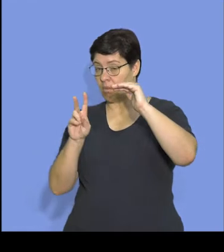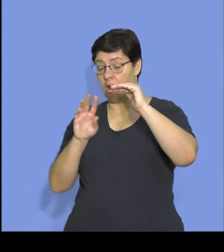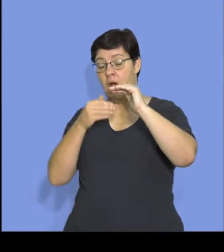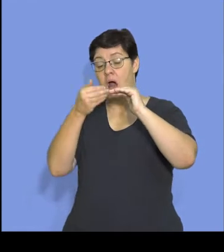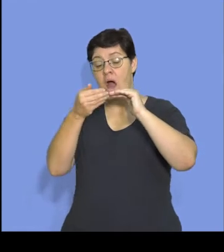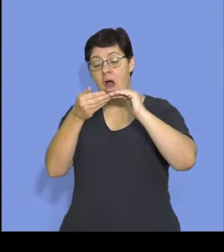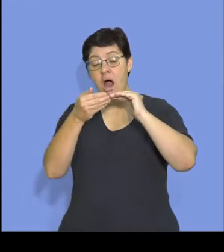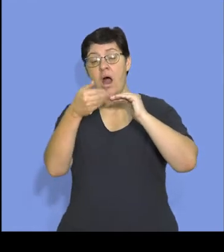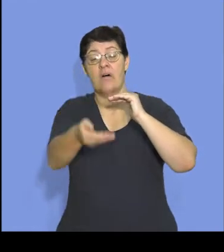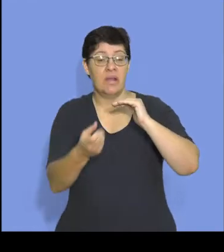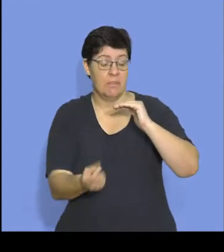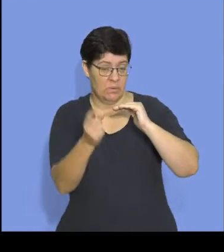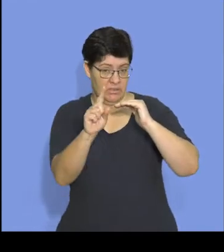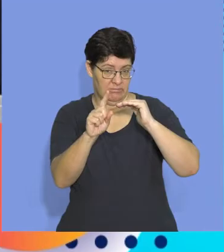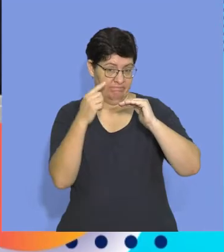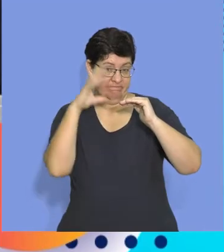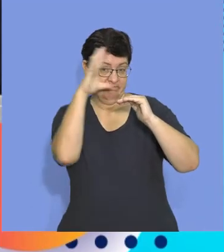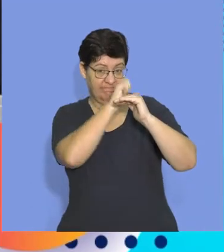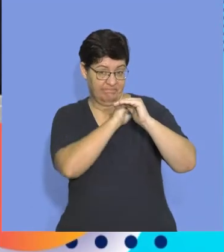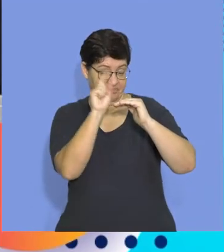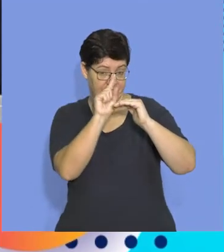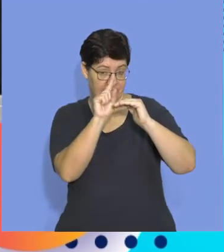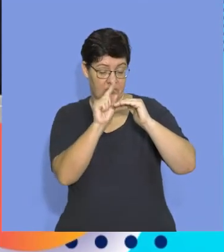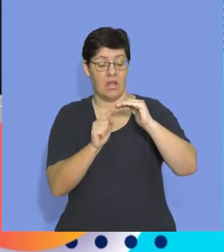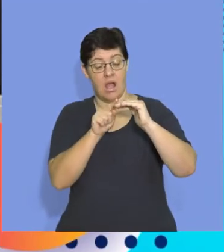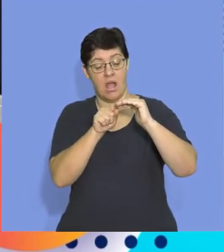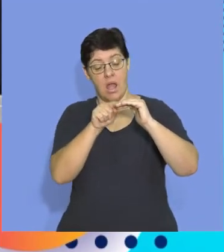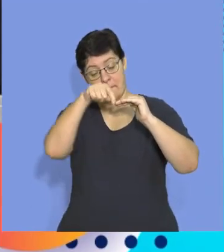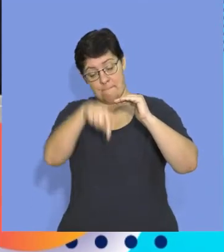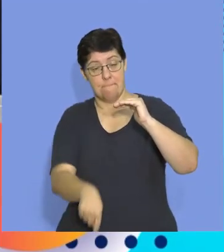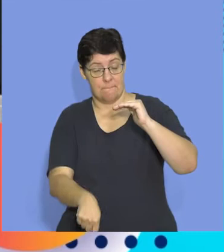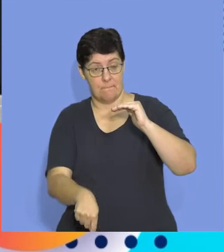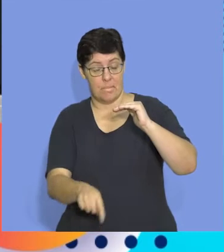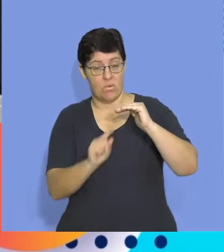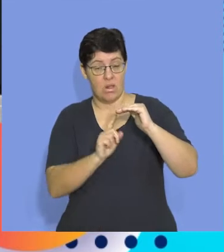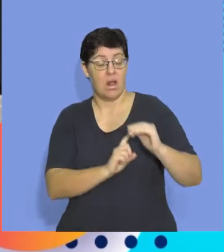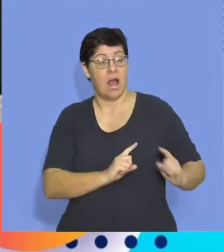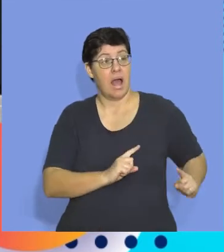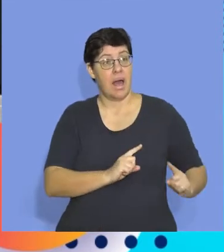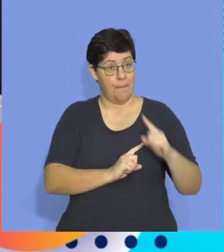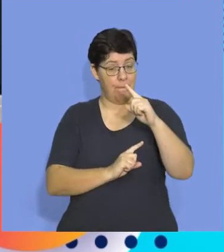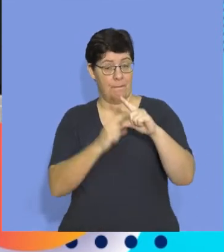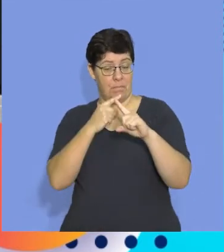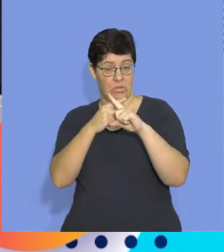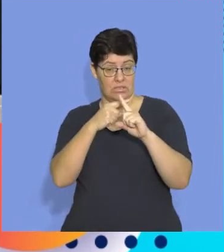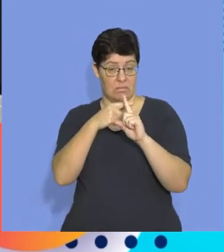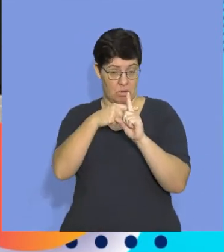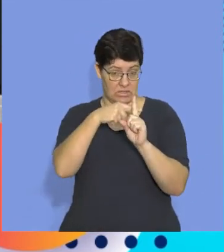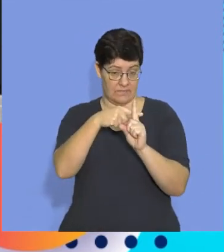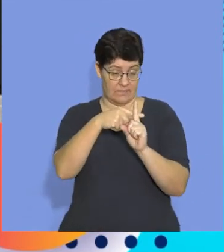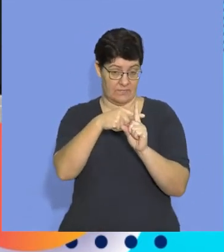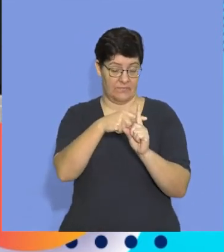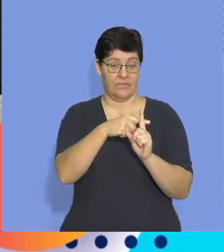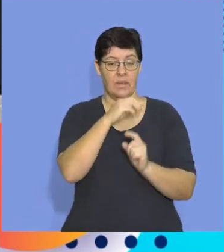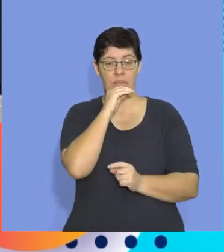So, our assumption is that now it's going to come back down. Up was my positive direction. So it means